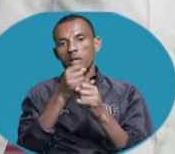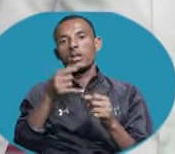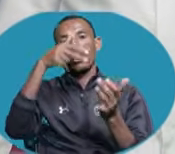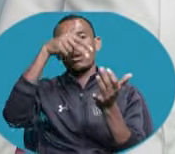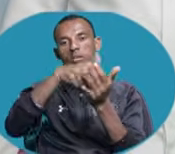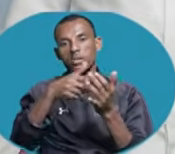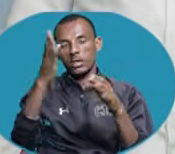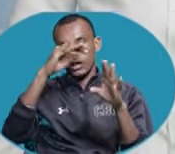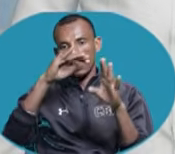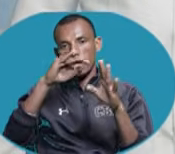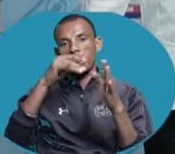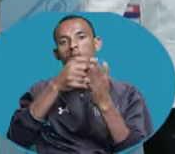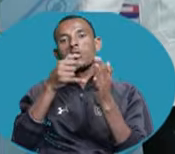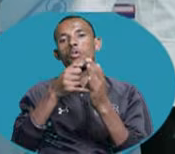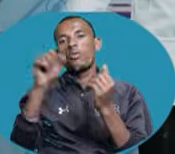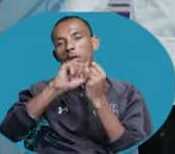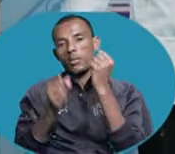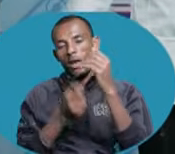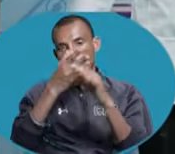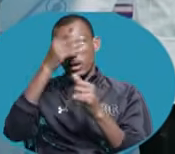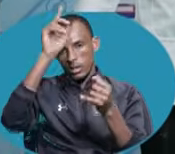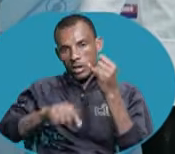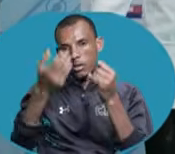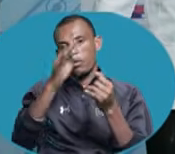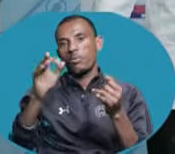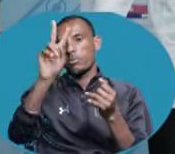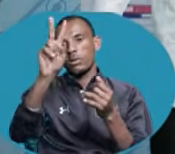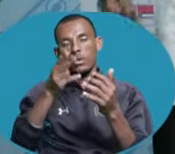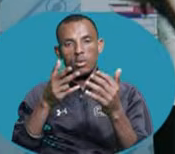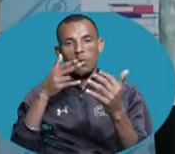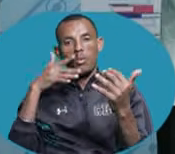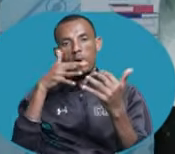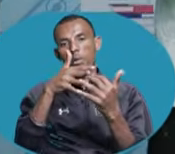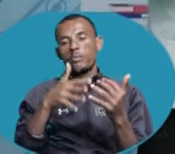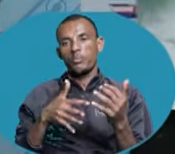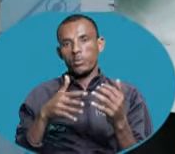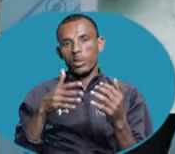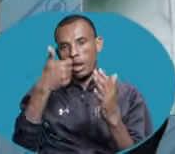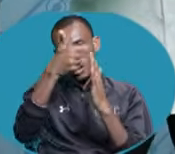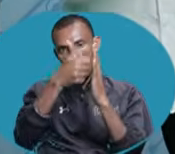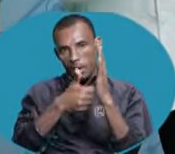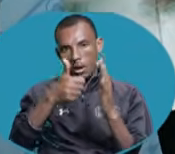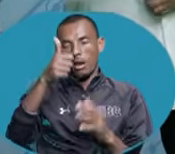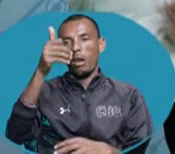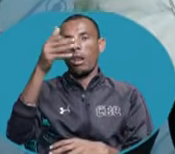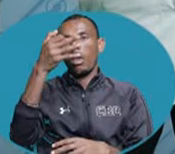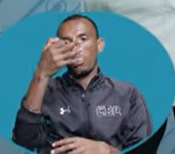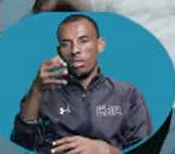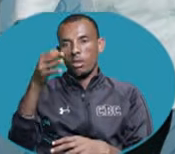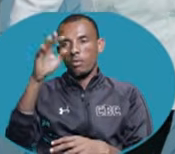April 1945. The war was ended August 1945.